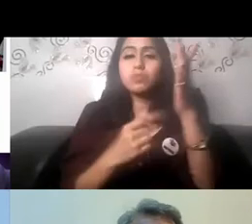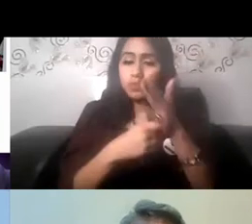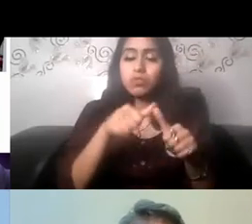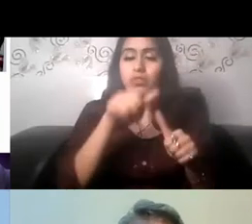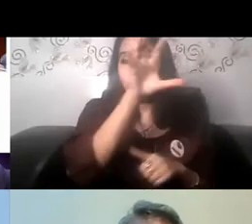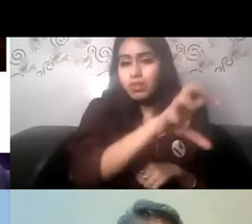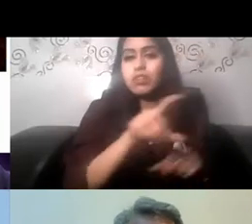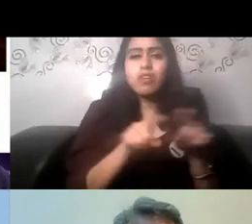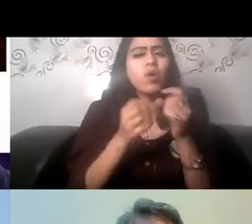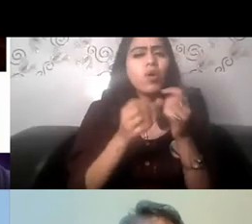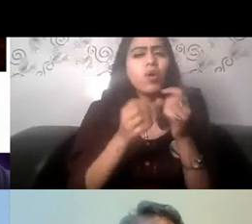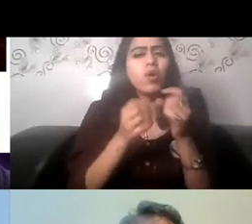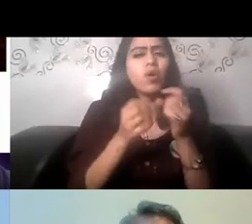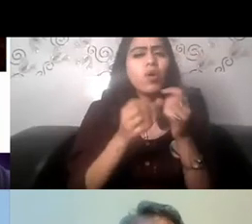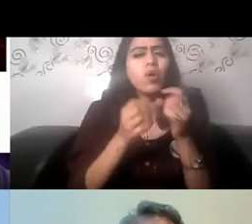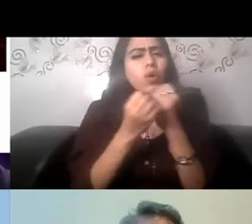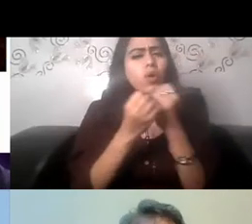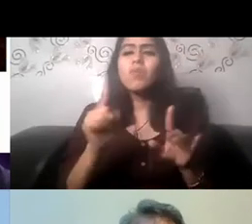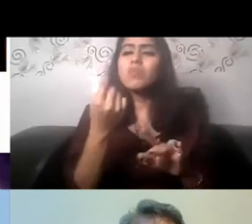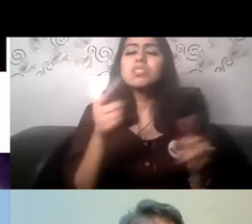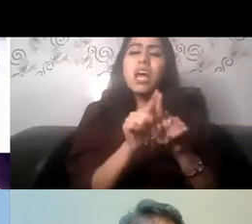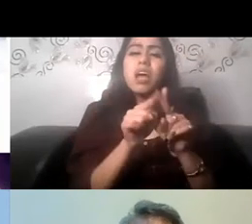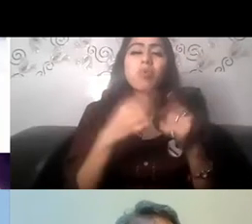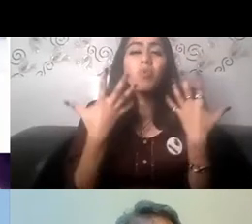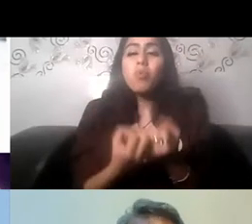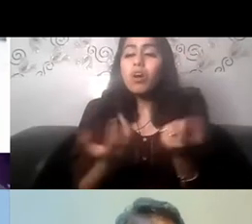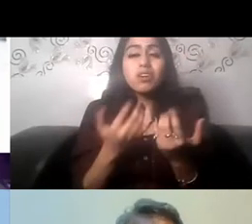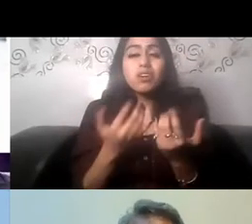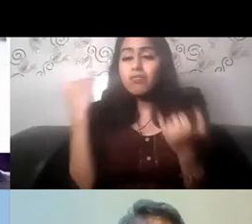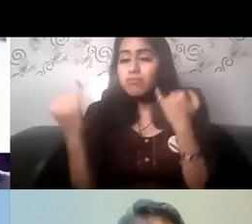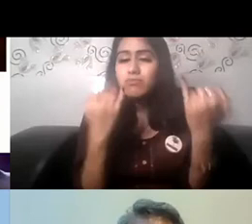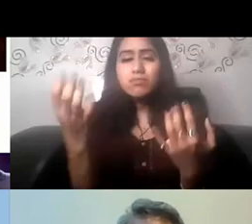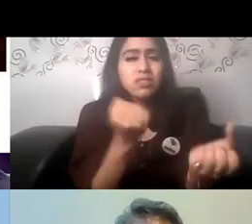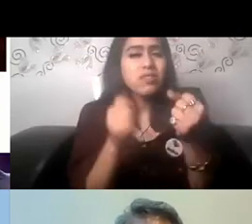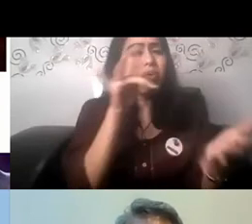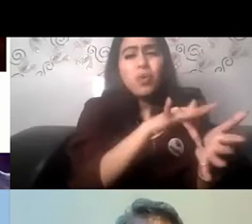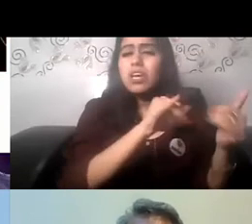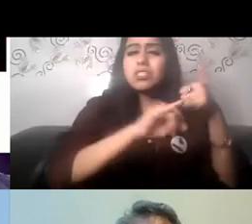can be done. It's just that to people, whether it is in Singapore, whether it is